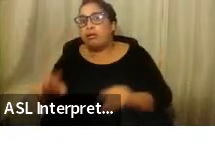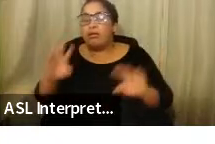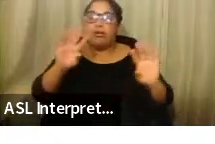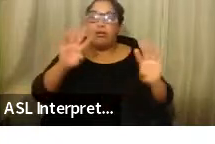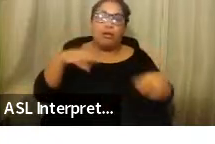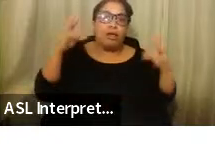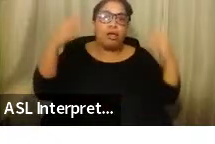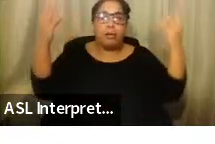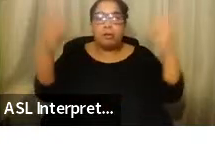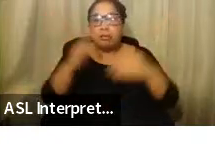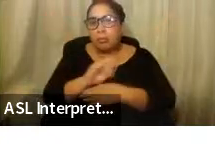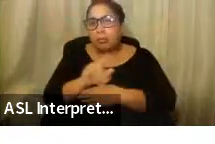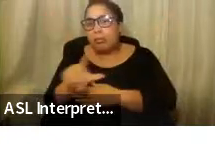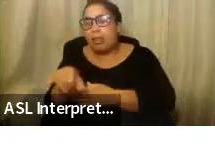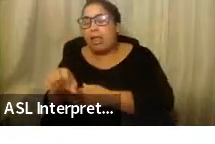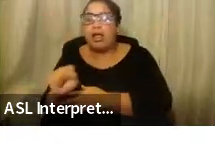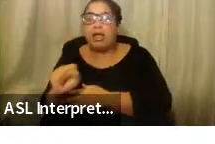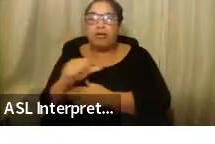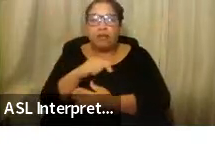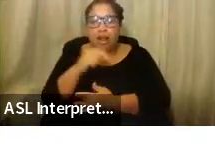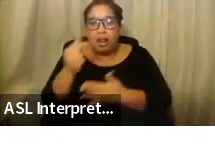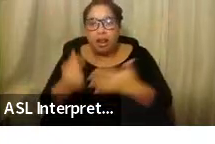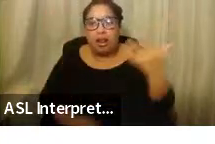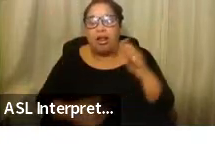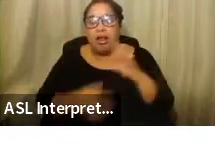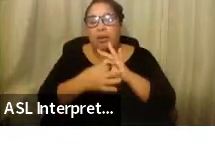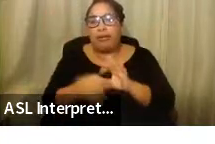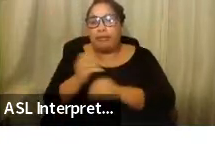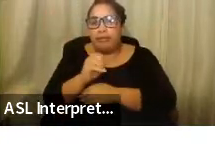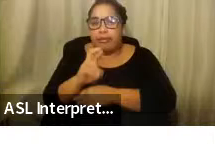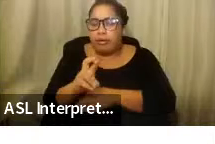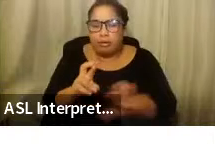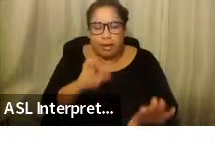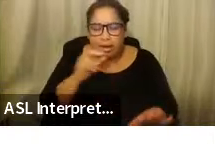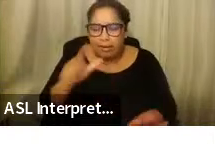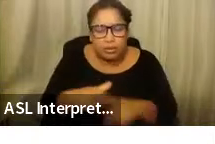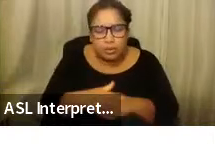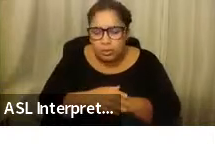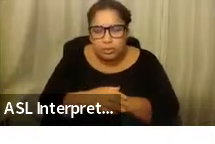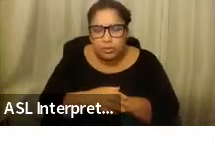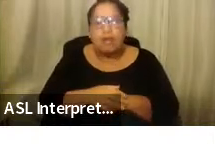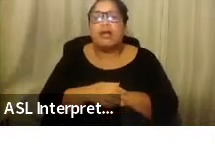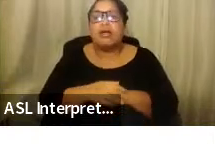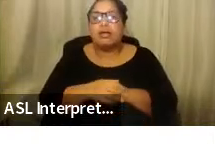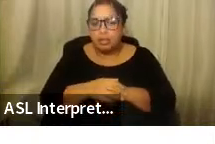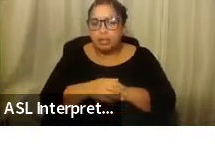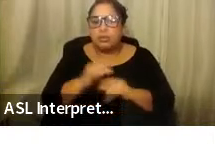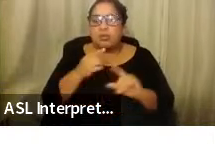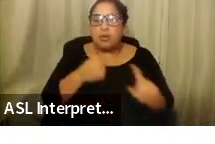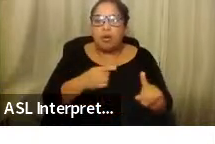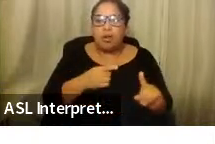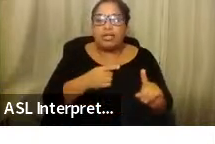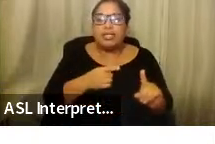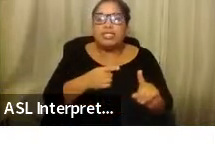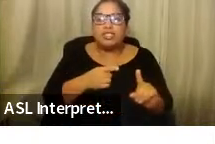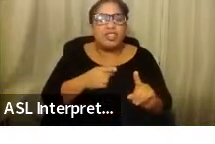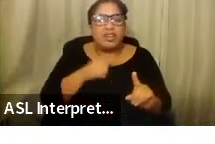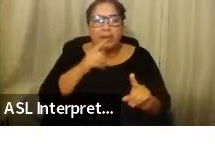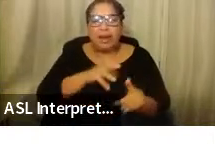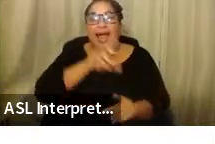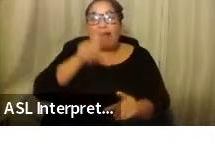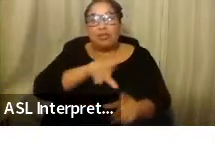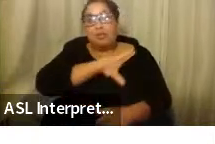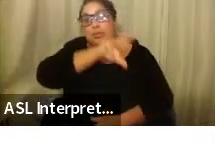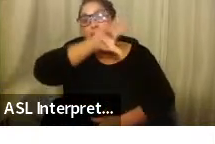or the bills that happen in the emergency room and things like that, so that we can keep them out of the EMS system when it's not